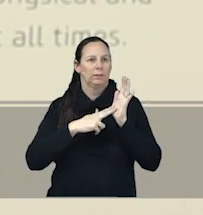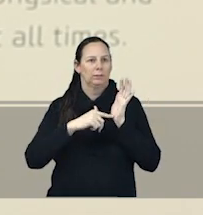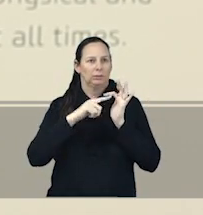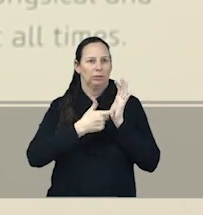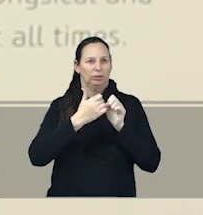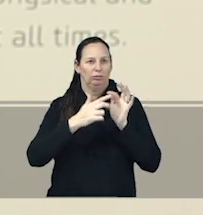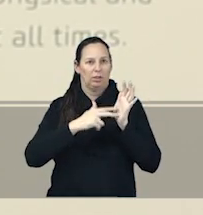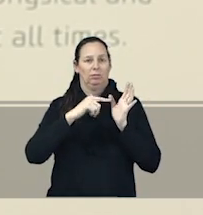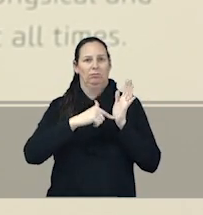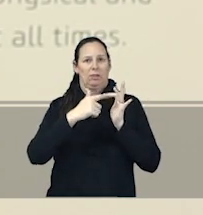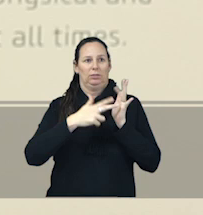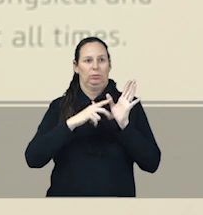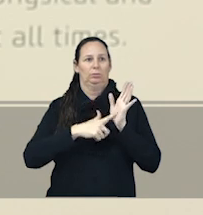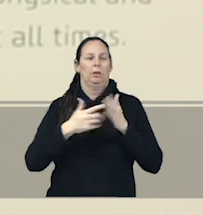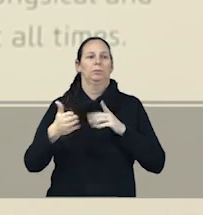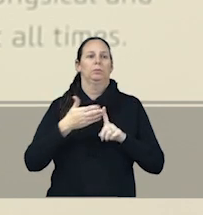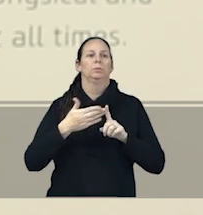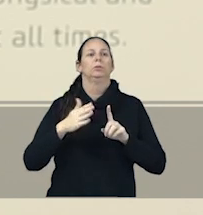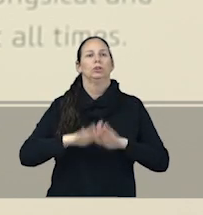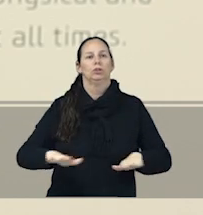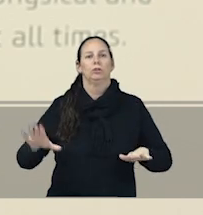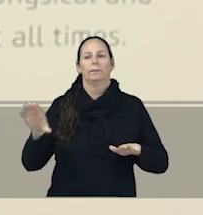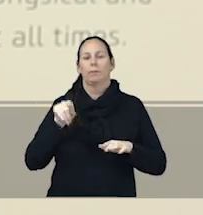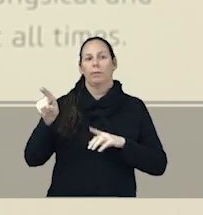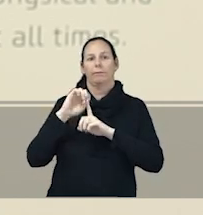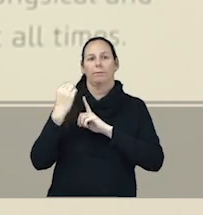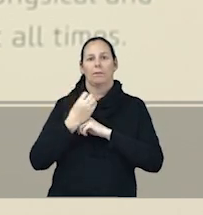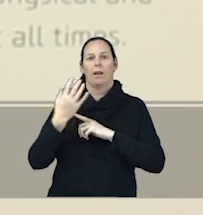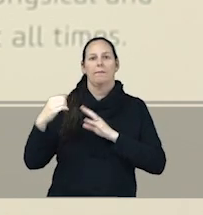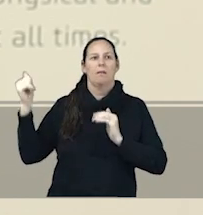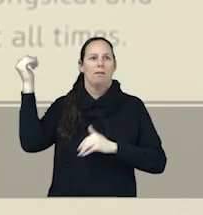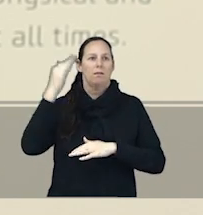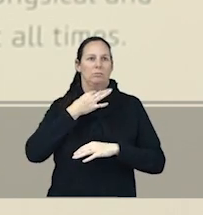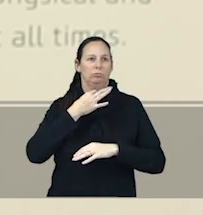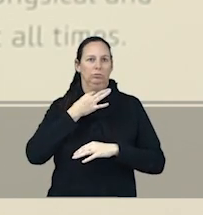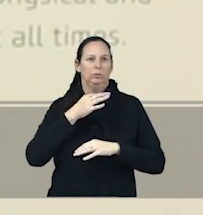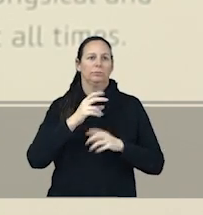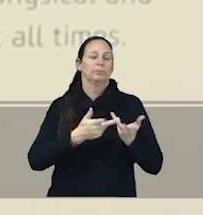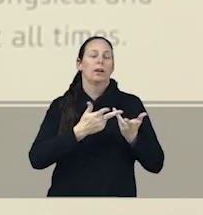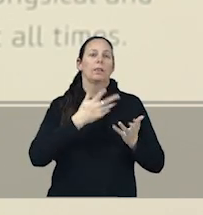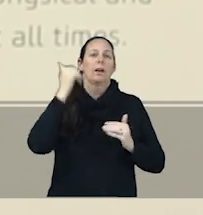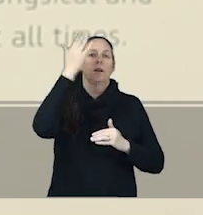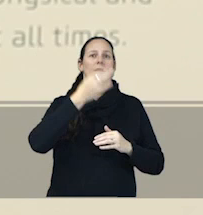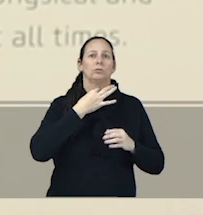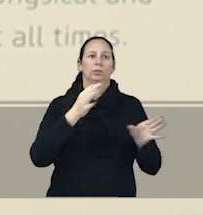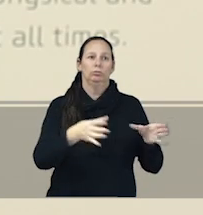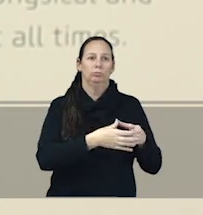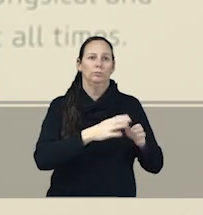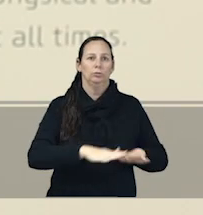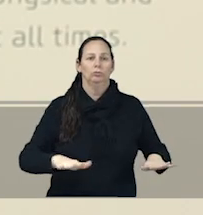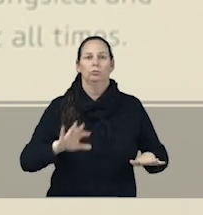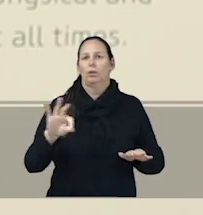children who come from those environments are at high risk of being sexually abused. Another high risk category are children who do not